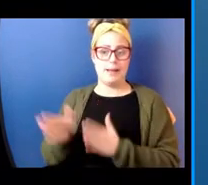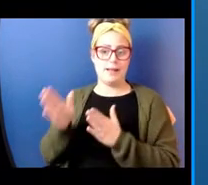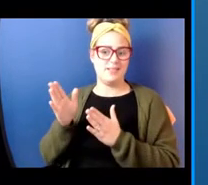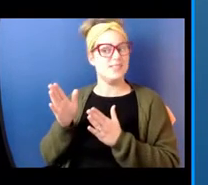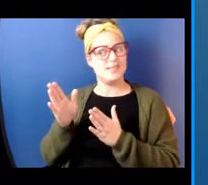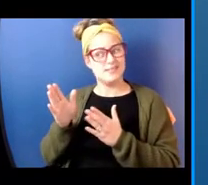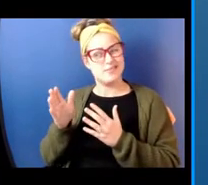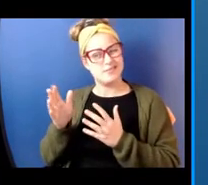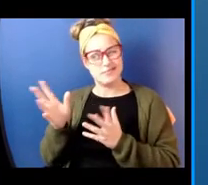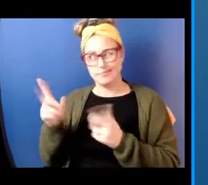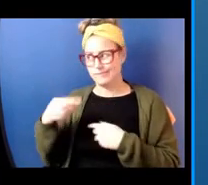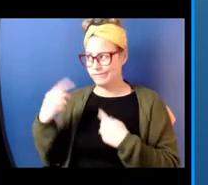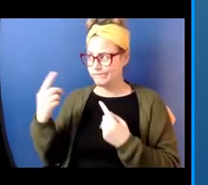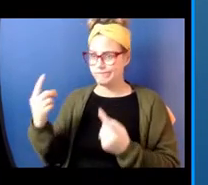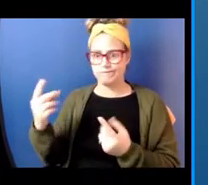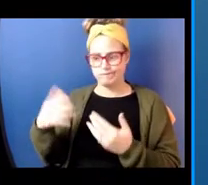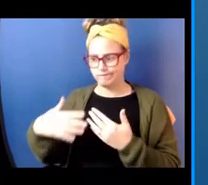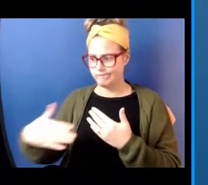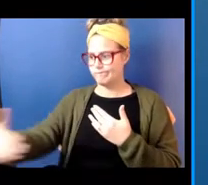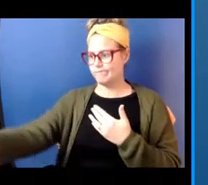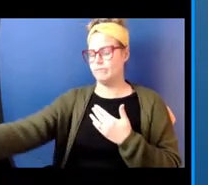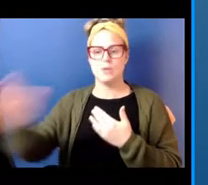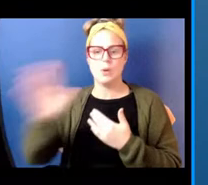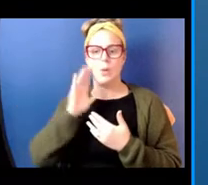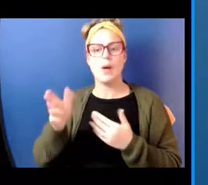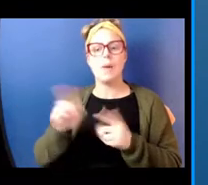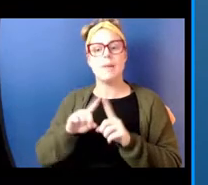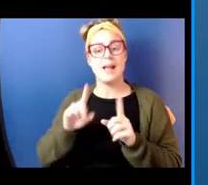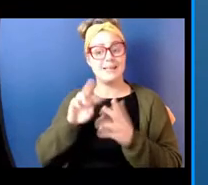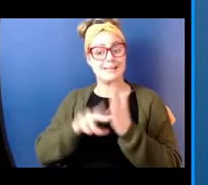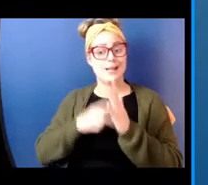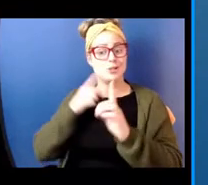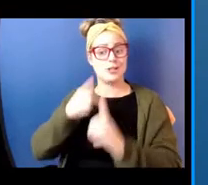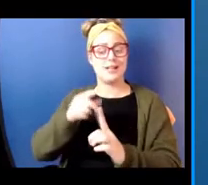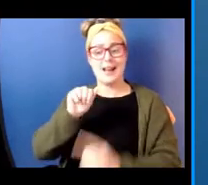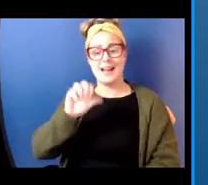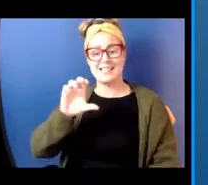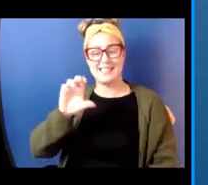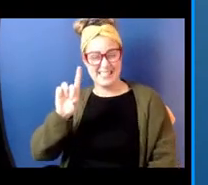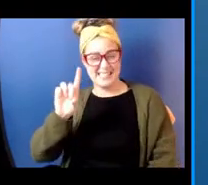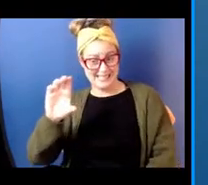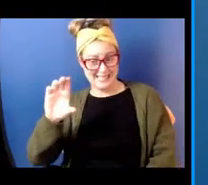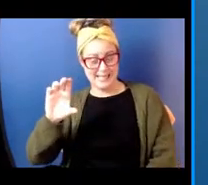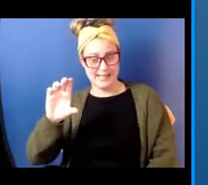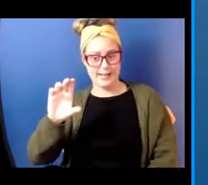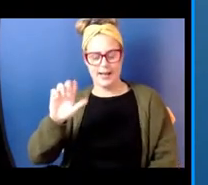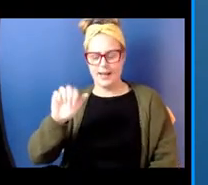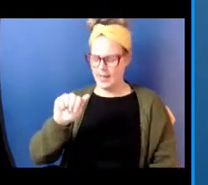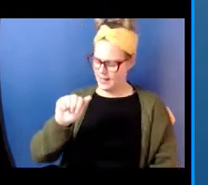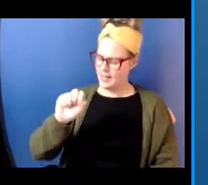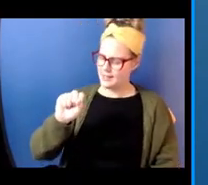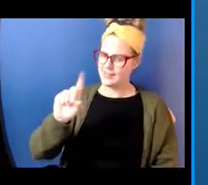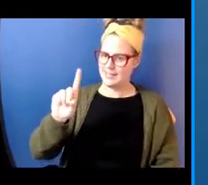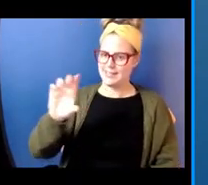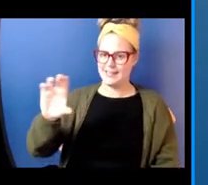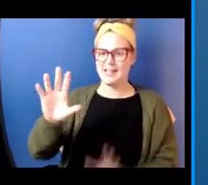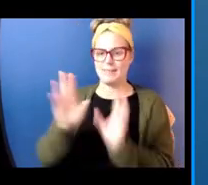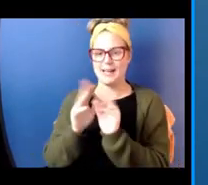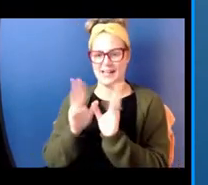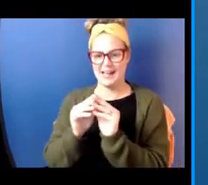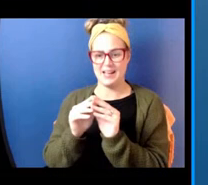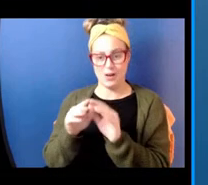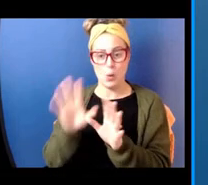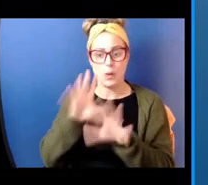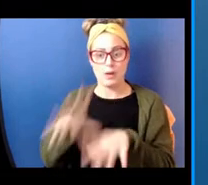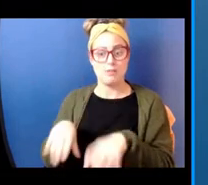Our intention is to conduct a training at the upcoming asdc meeting to help State parties learn to put these plans together walk through the